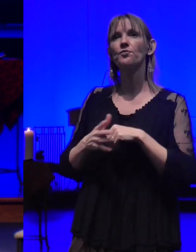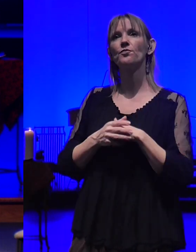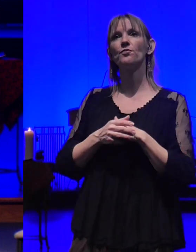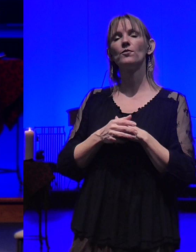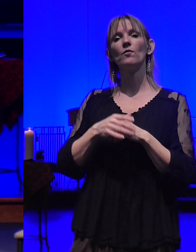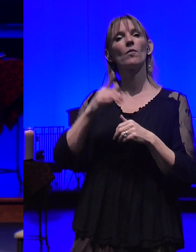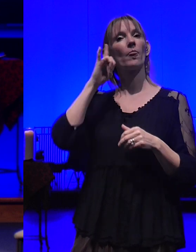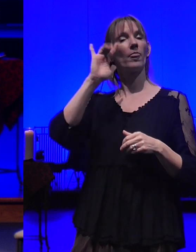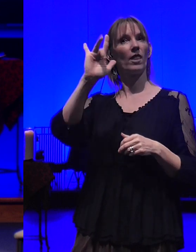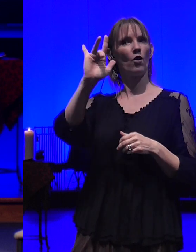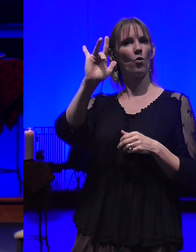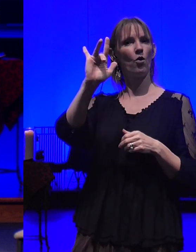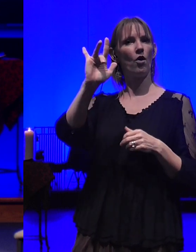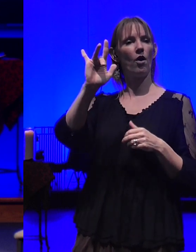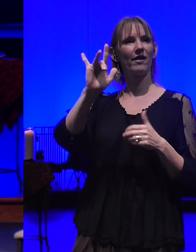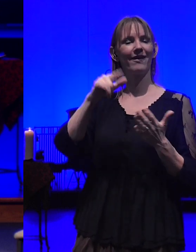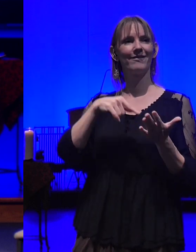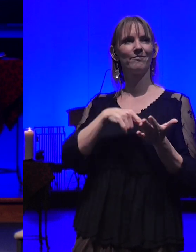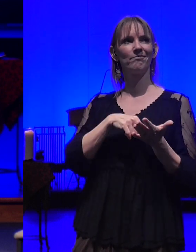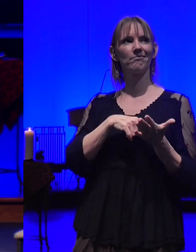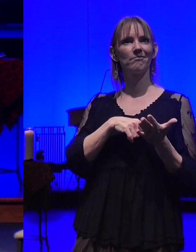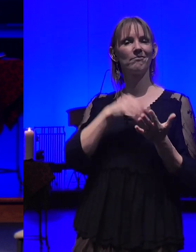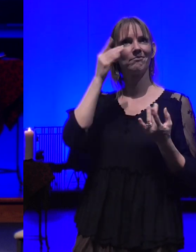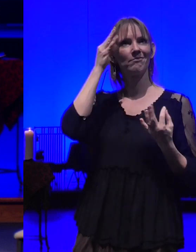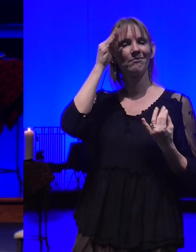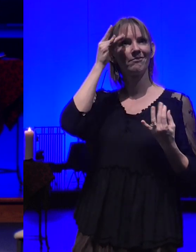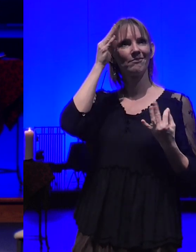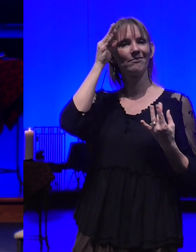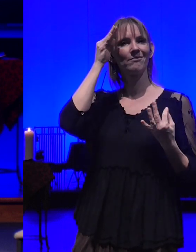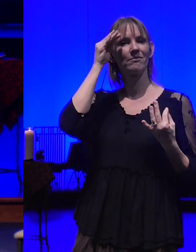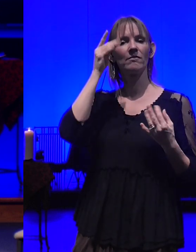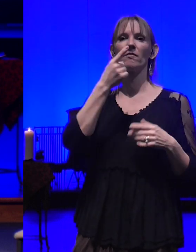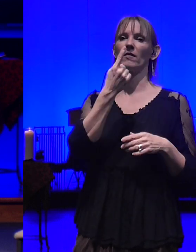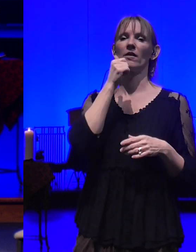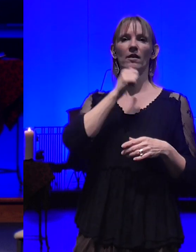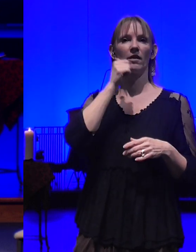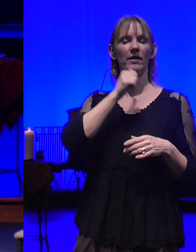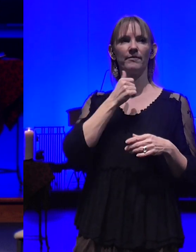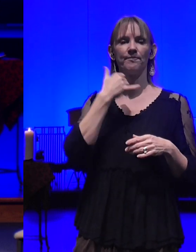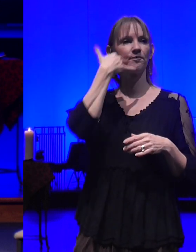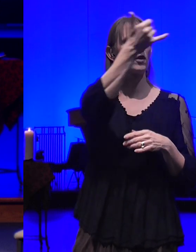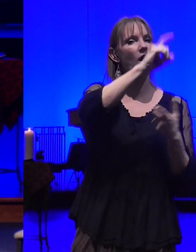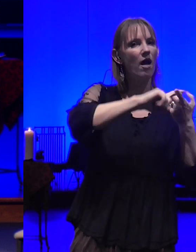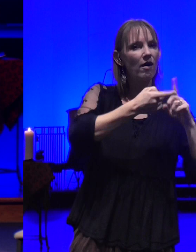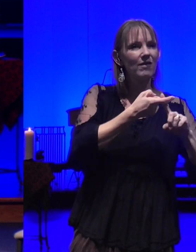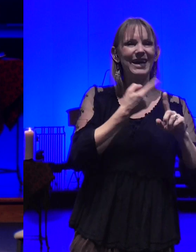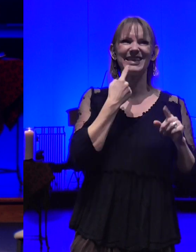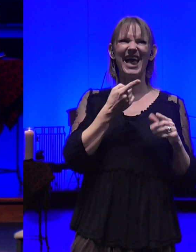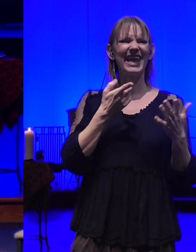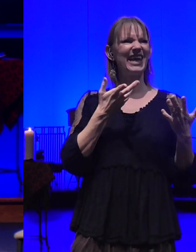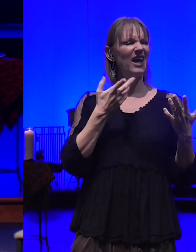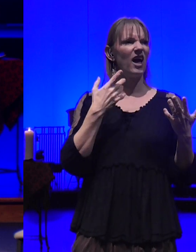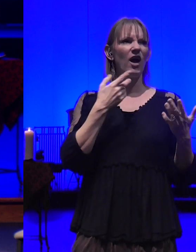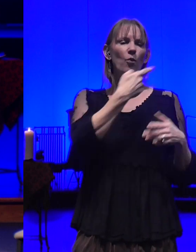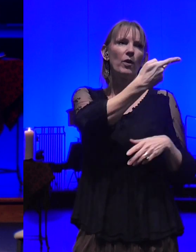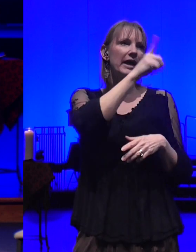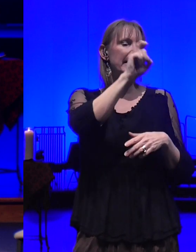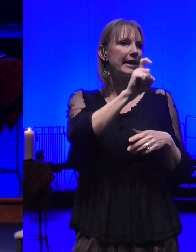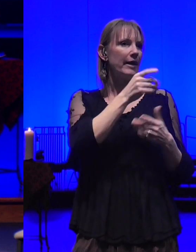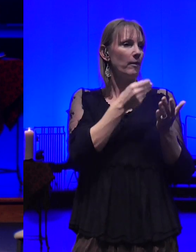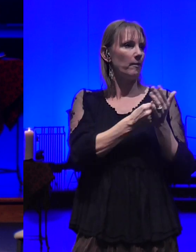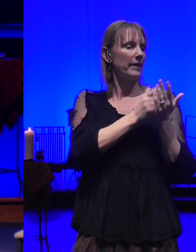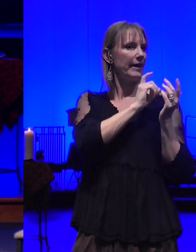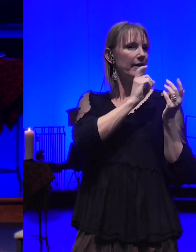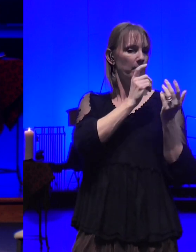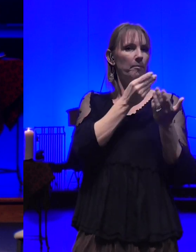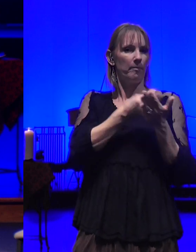that quarter started to burn a hole in the hearts of one of the girls. And she called her friend. She said, let's get a present for